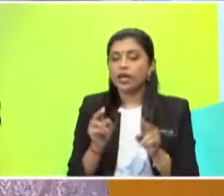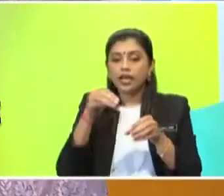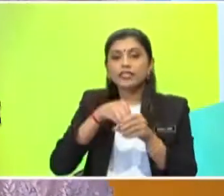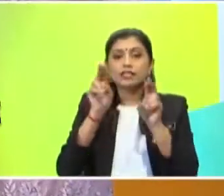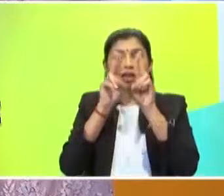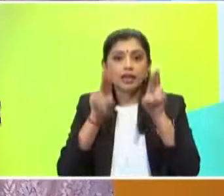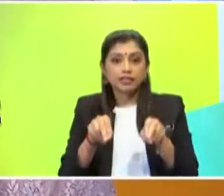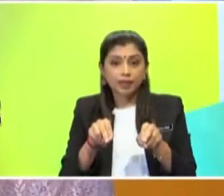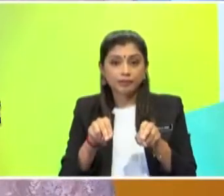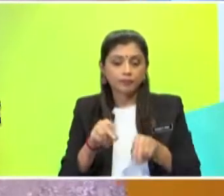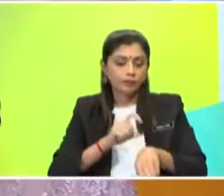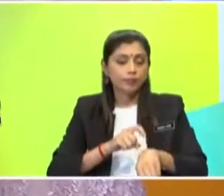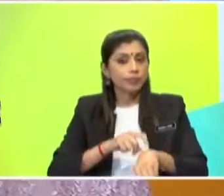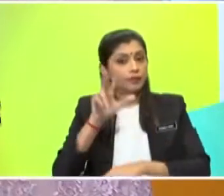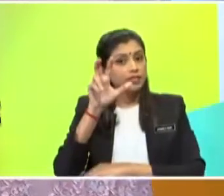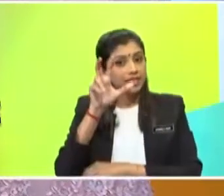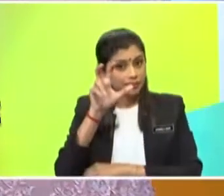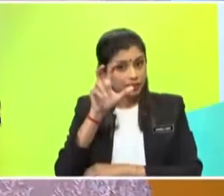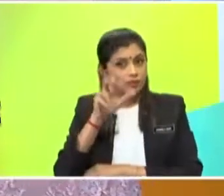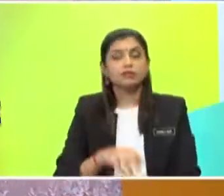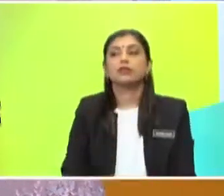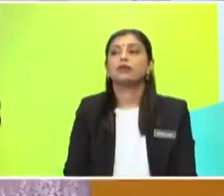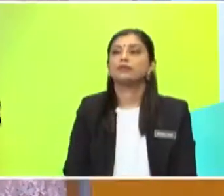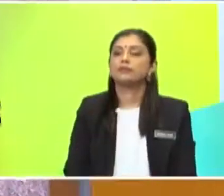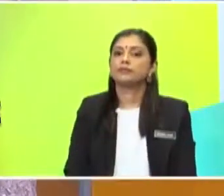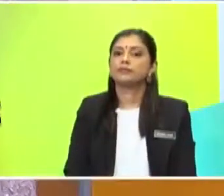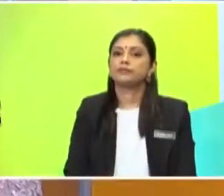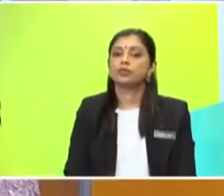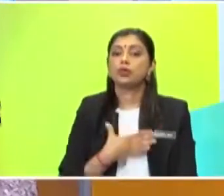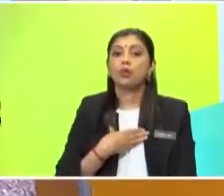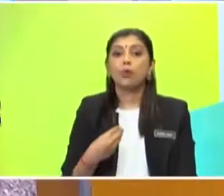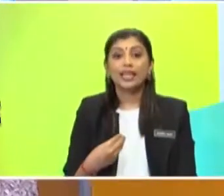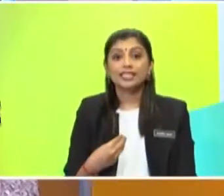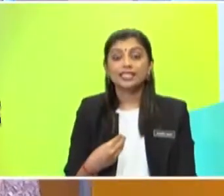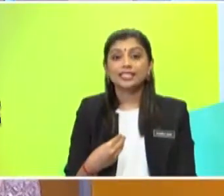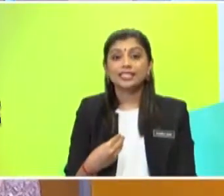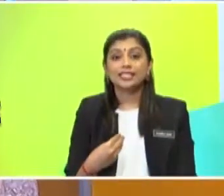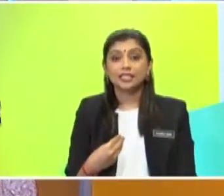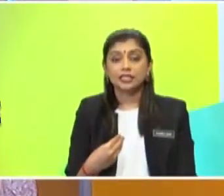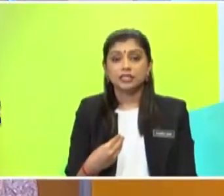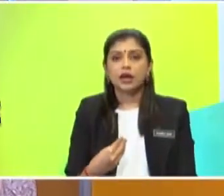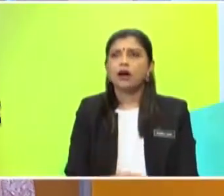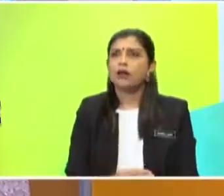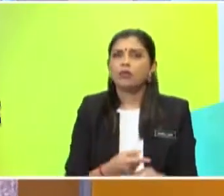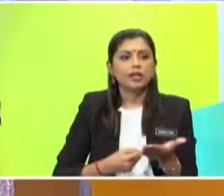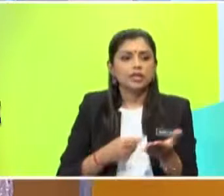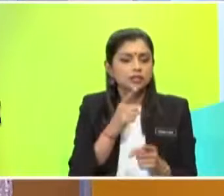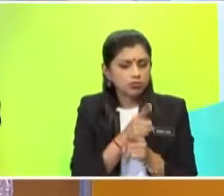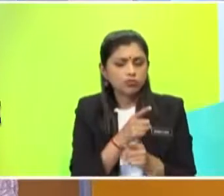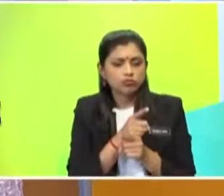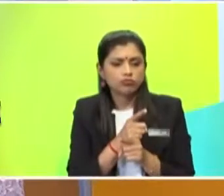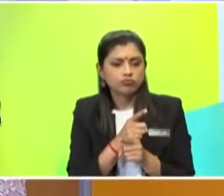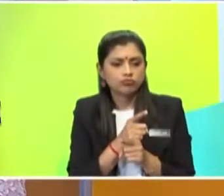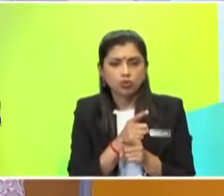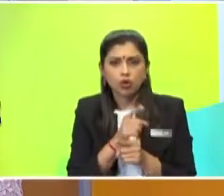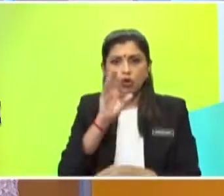So, first of all, we will have white color, and white color represents true story or facts. Besides that, we